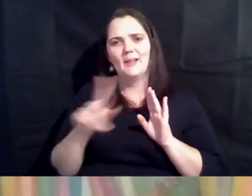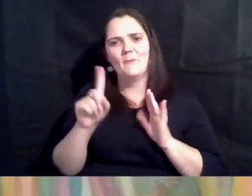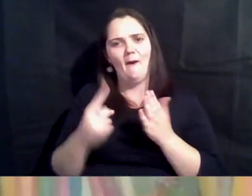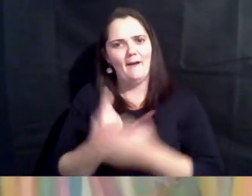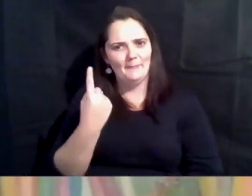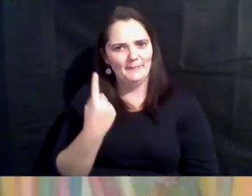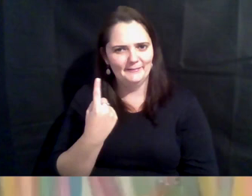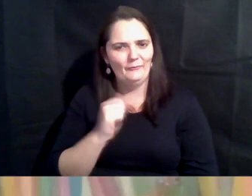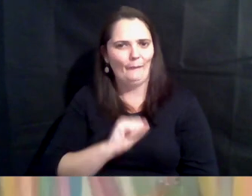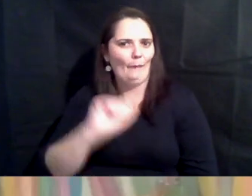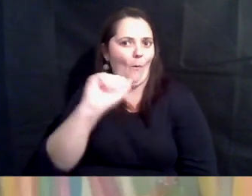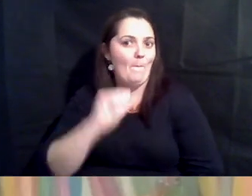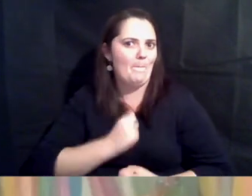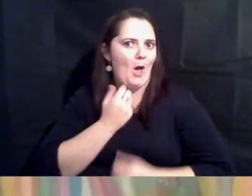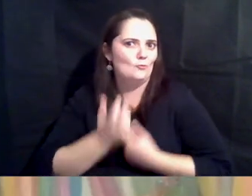cut out